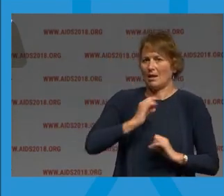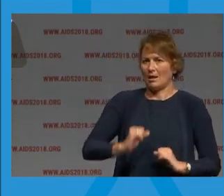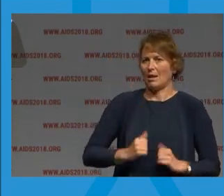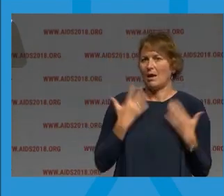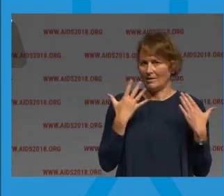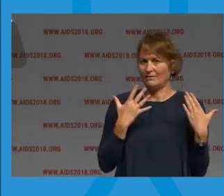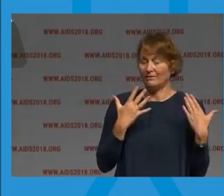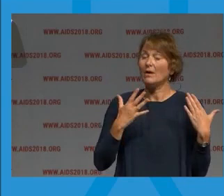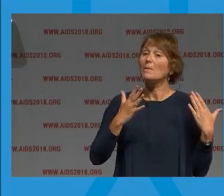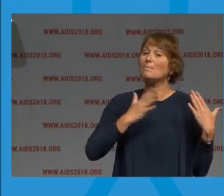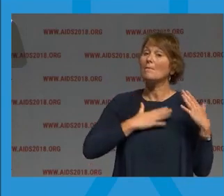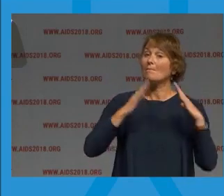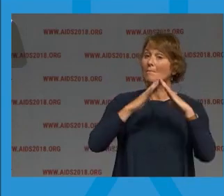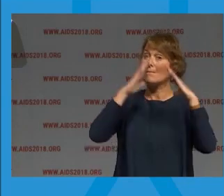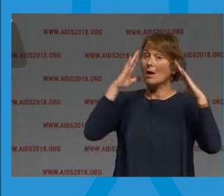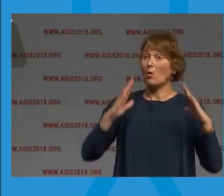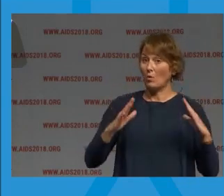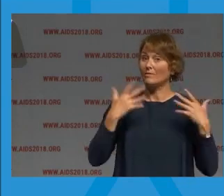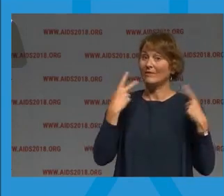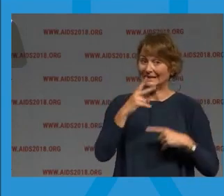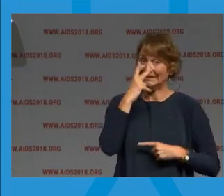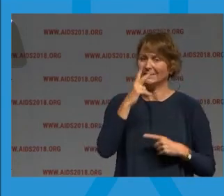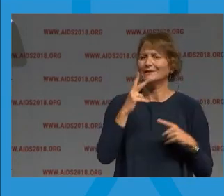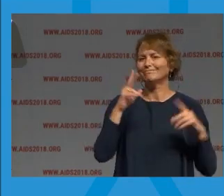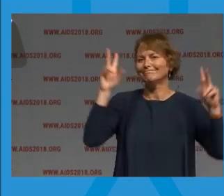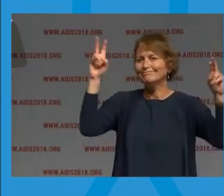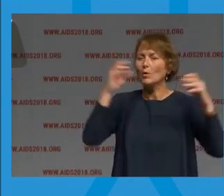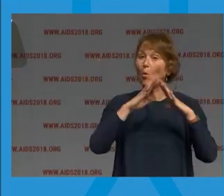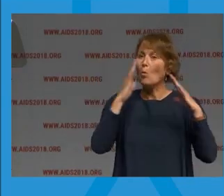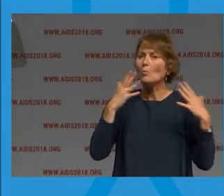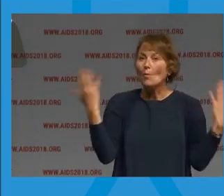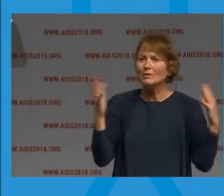I saw my home, South Africa,